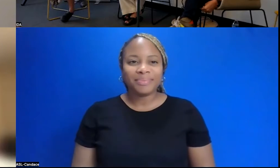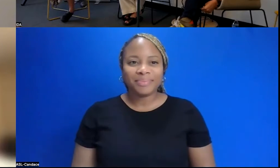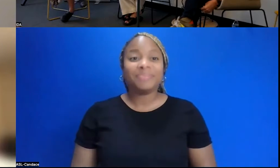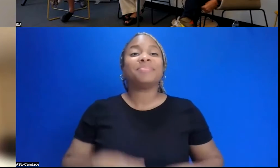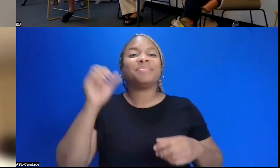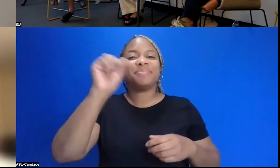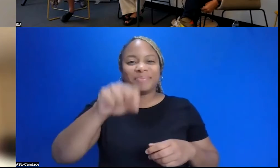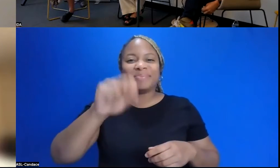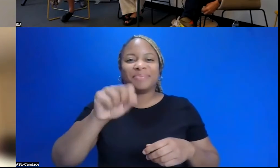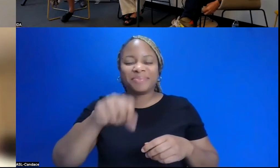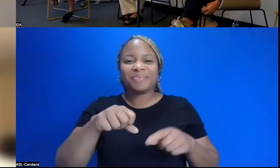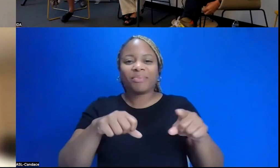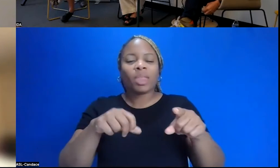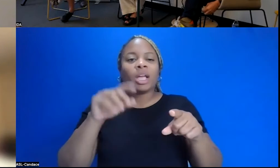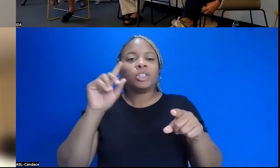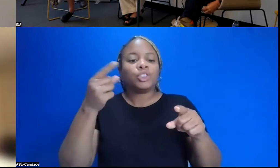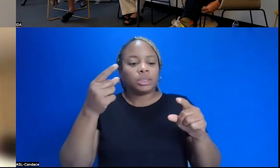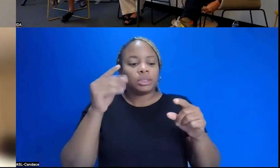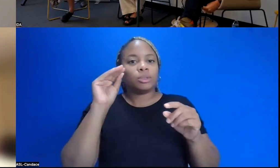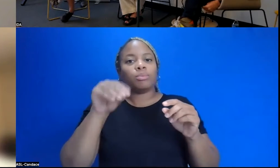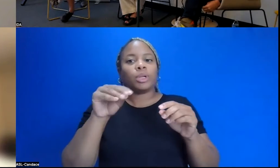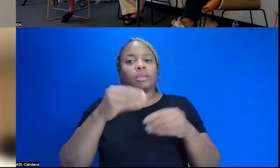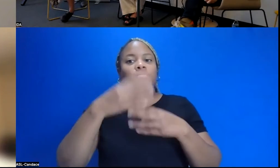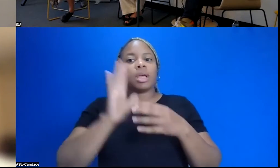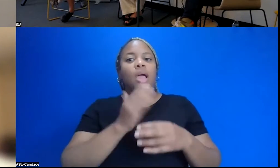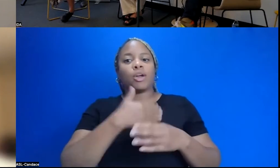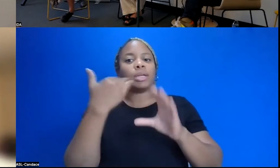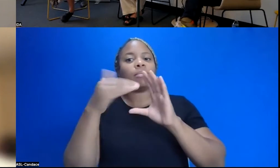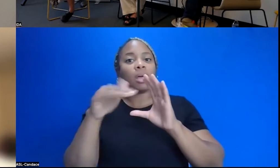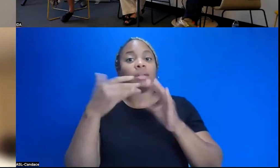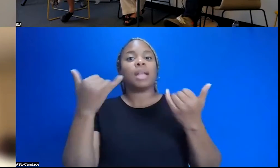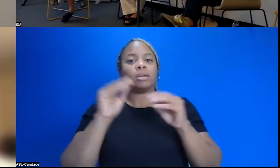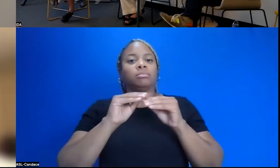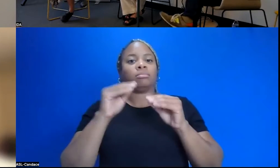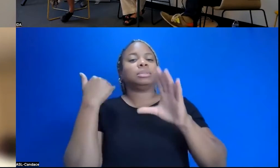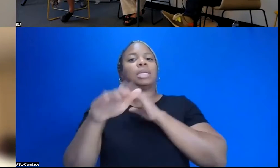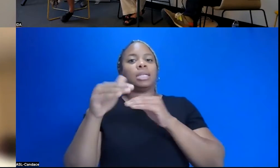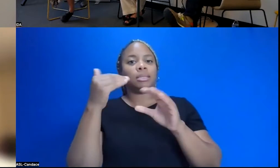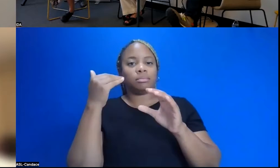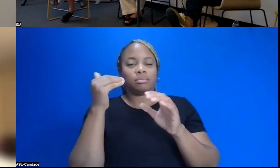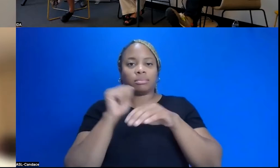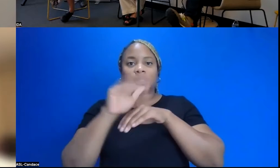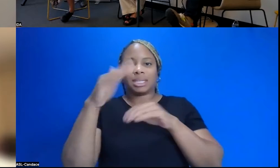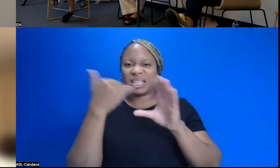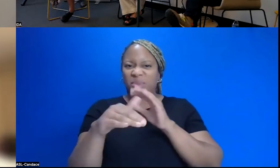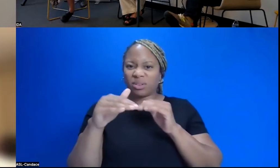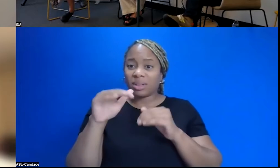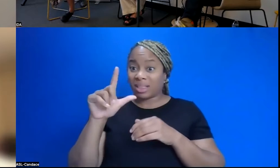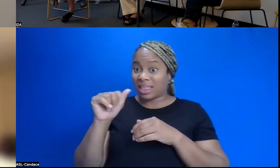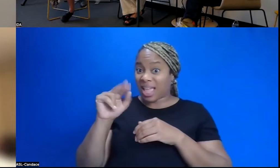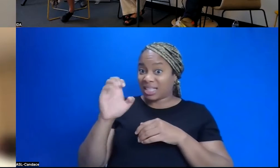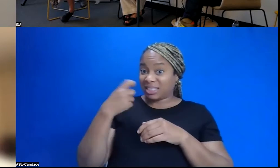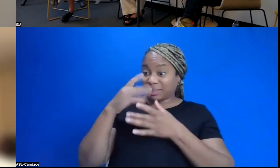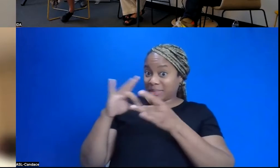I was just putting our email, so I will now send the email. So just the email that Lance just